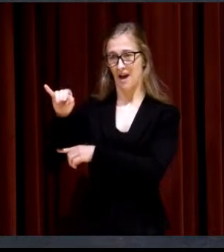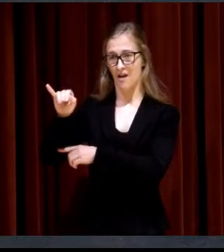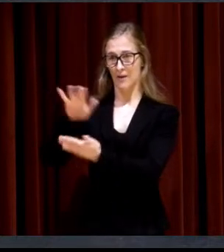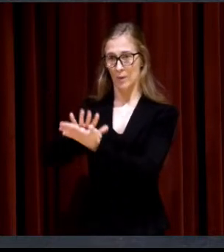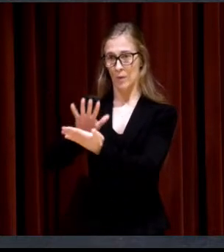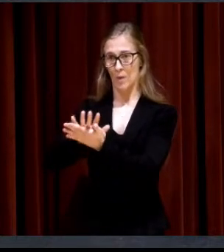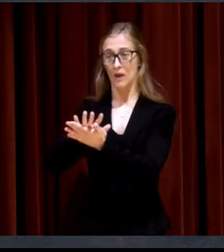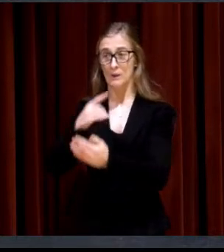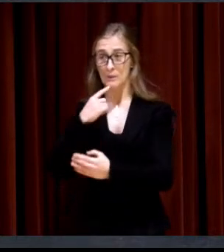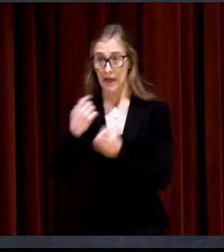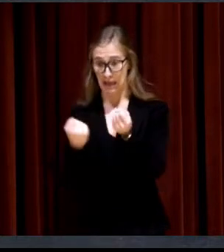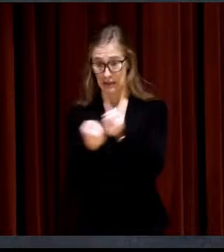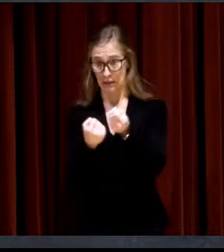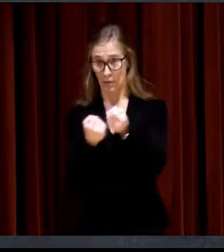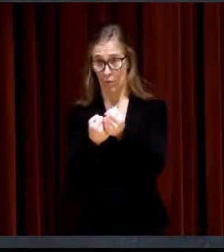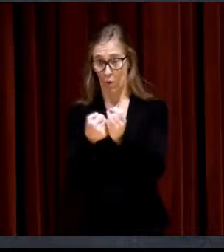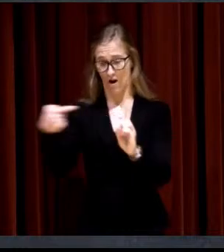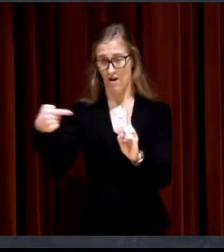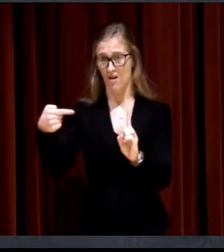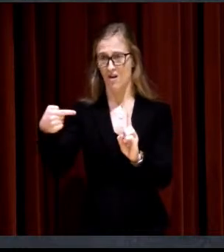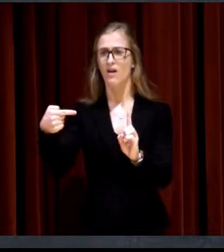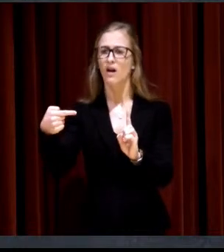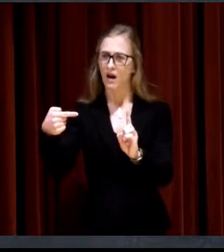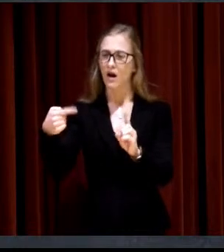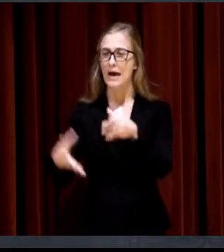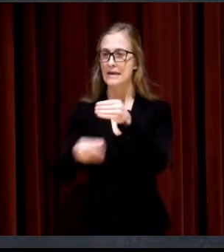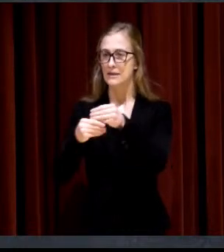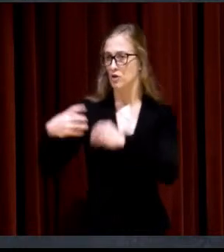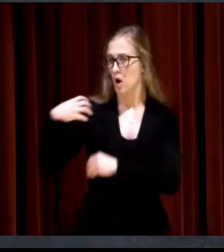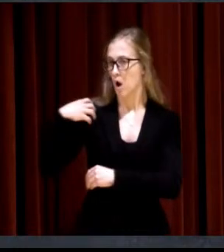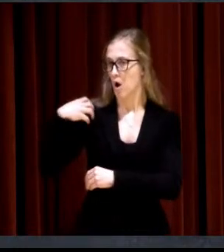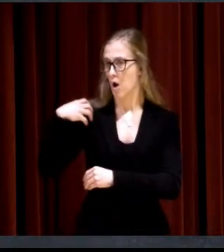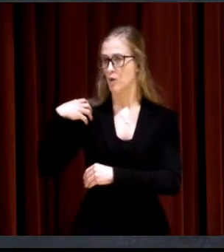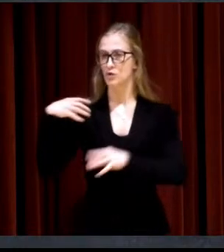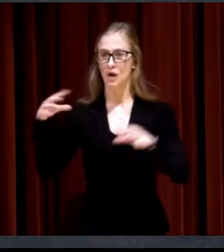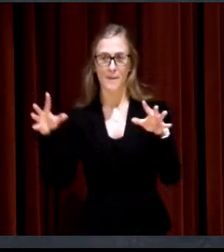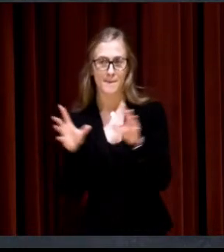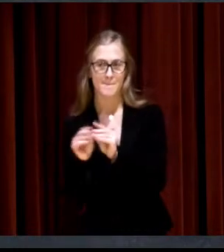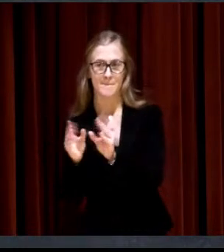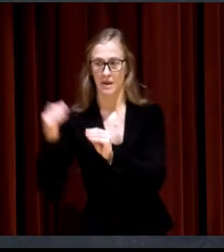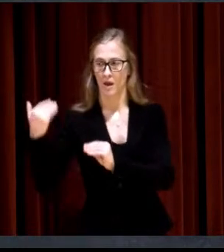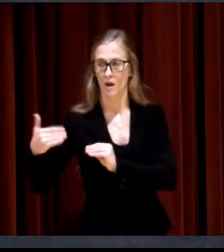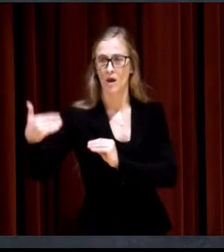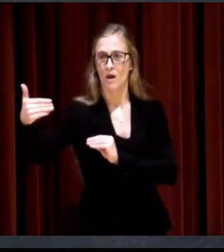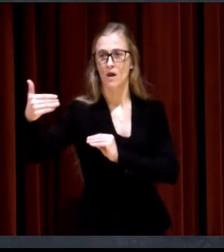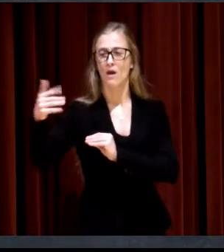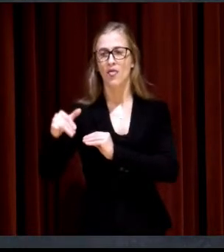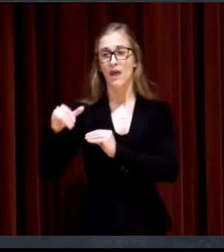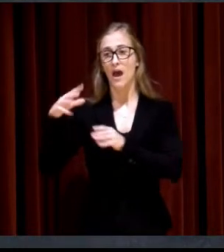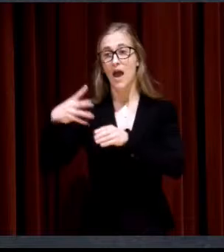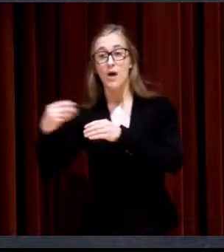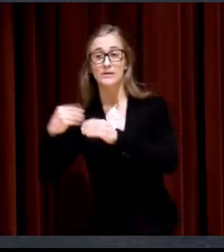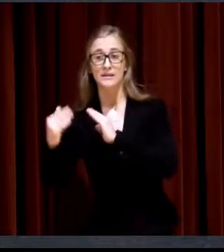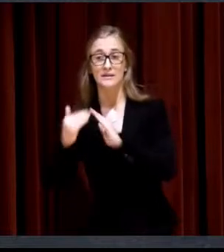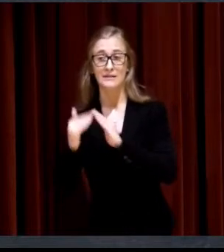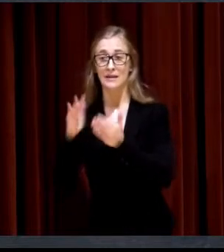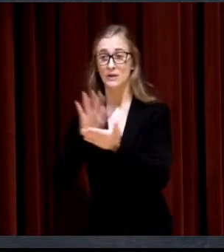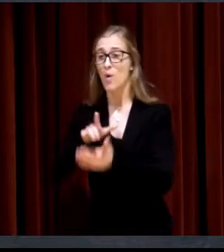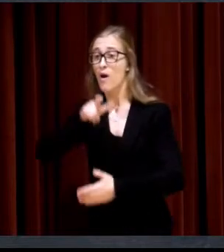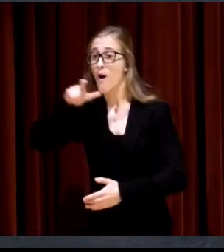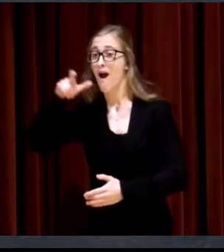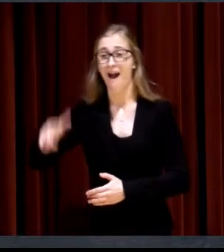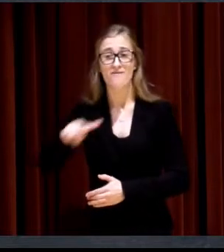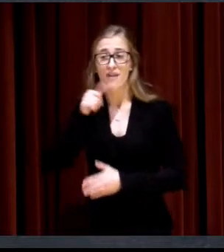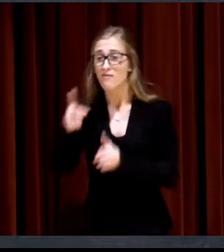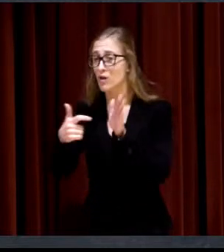when you say support, a lot of times it's additional coaching and meetings that the suburban schools don't have to do.